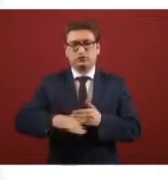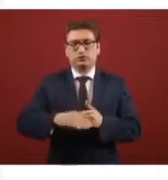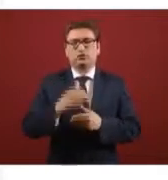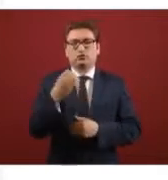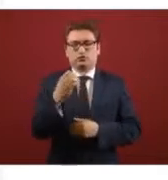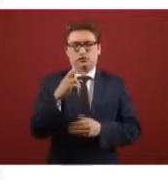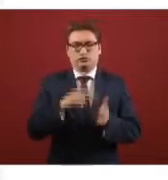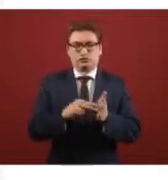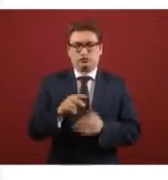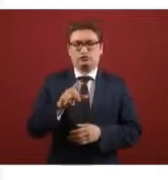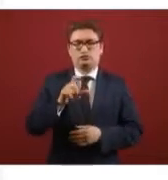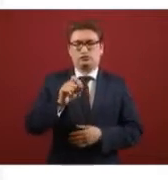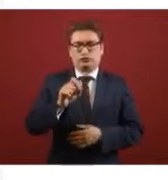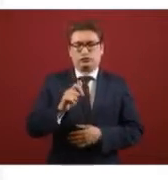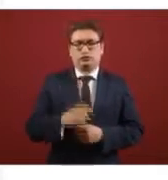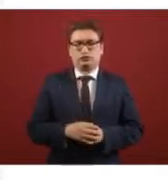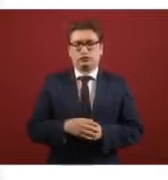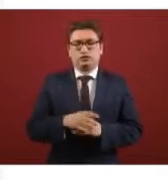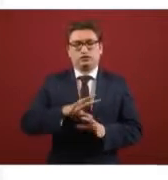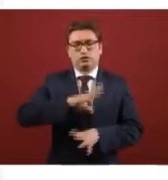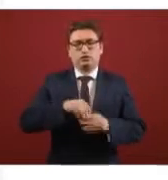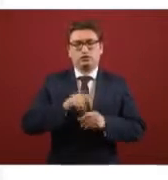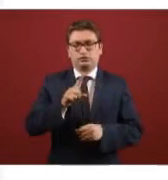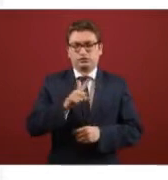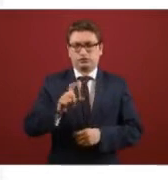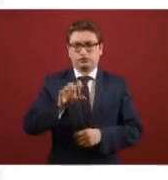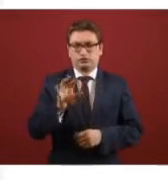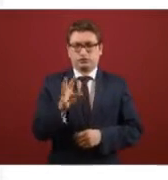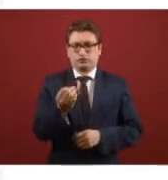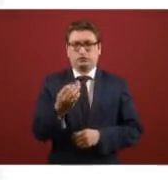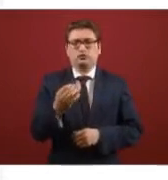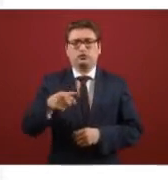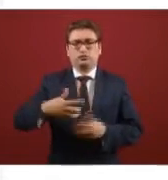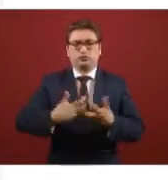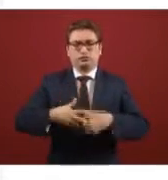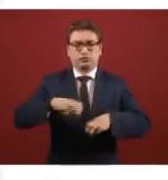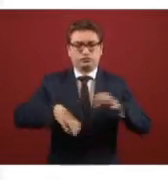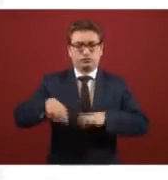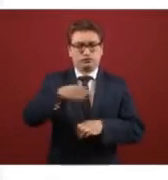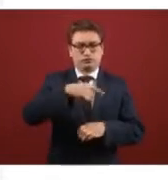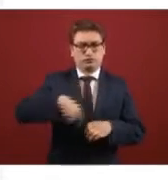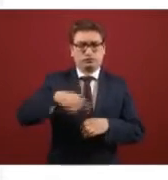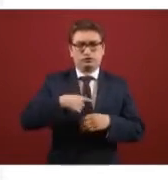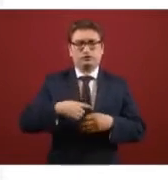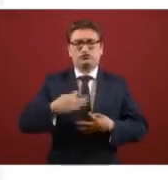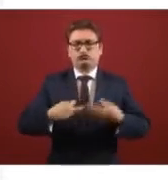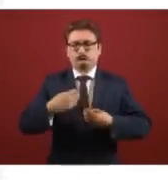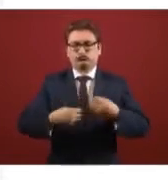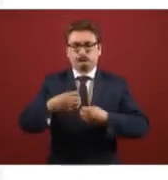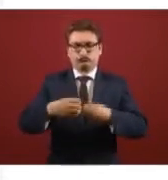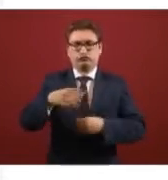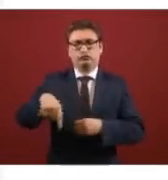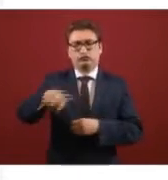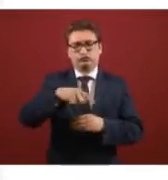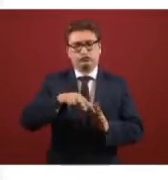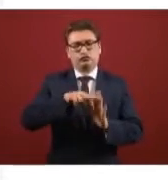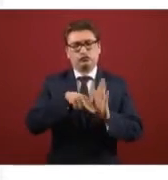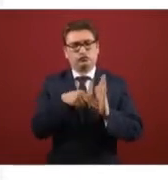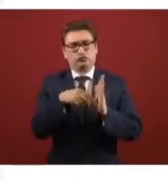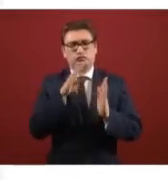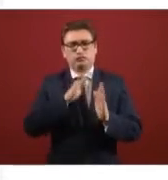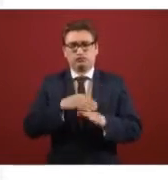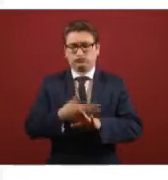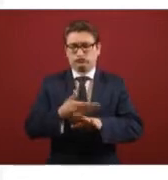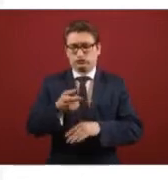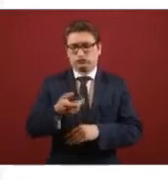año. En total son sell gas. They'll 149 close down their empresas que stations han if they keep presentado finding comisiones that they're judiciales doing contra las corrupt normas acts. oficiales That's the